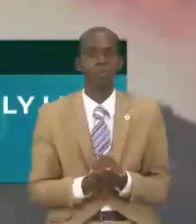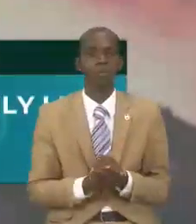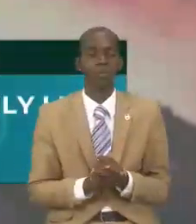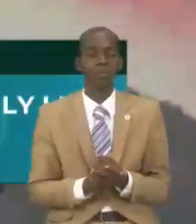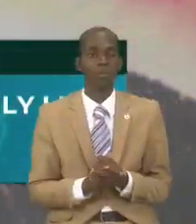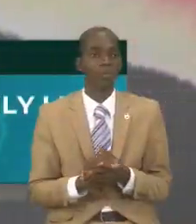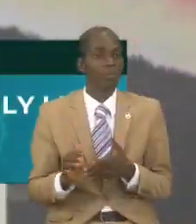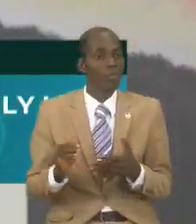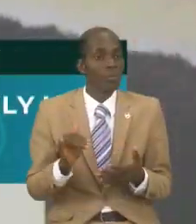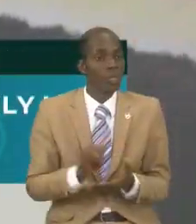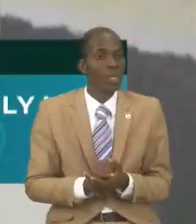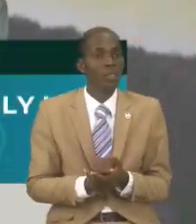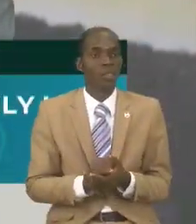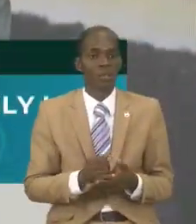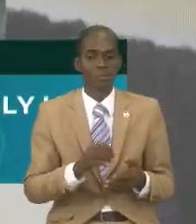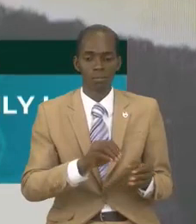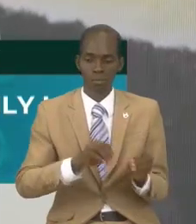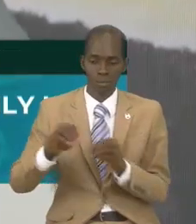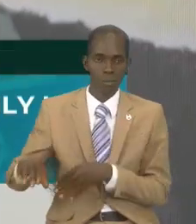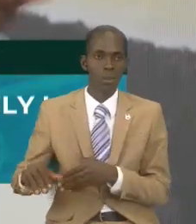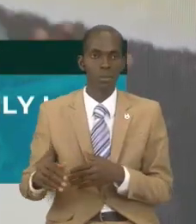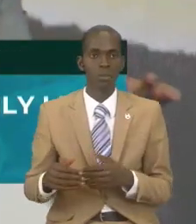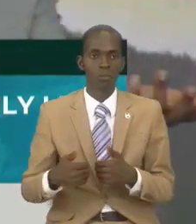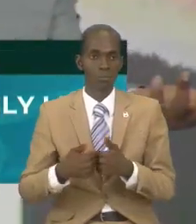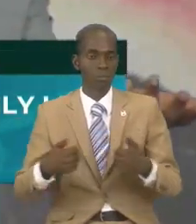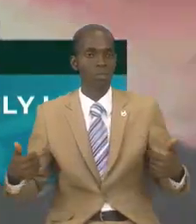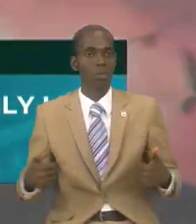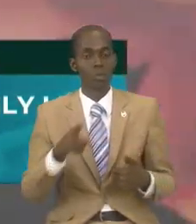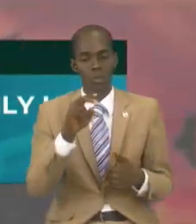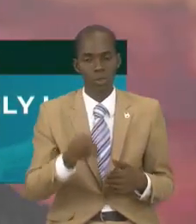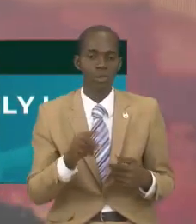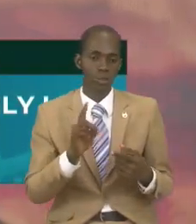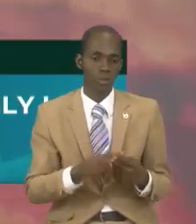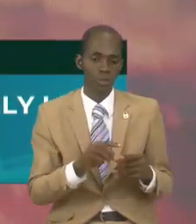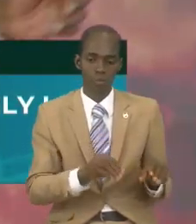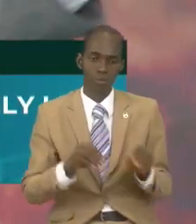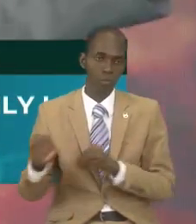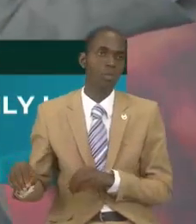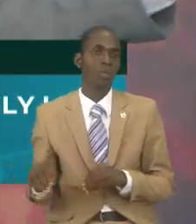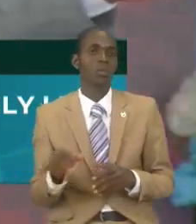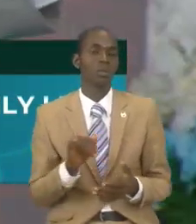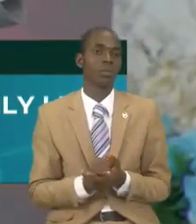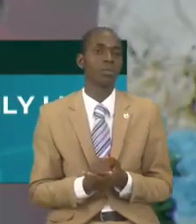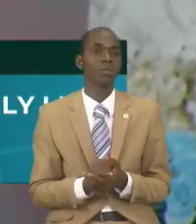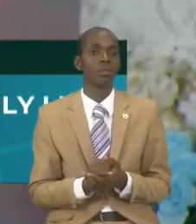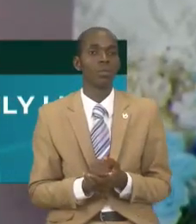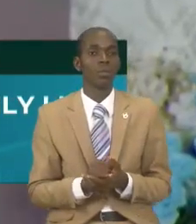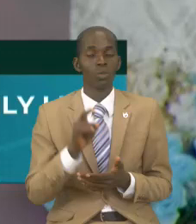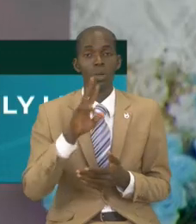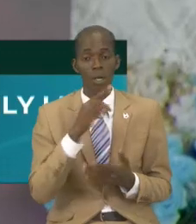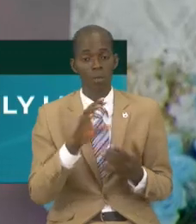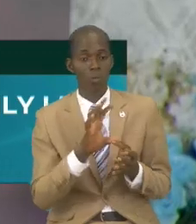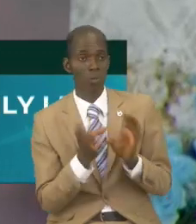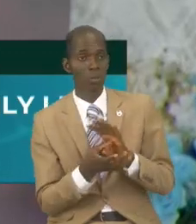Wherefore, laying aside, you have to lay it aside yourself. You are converted, you are